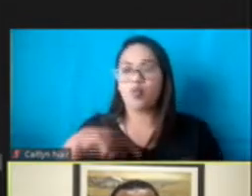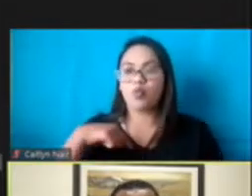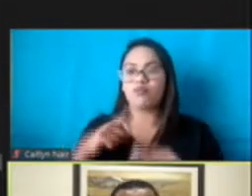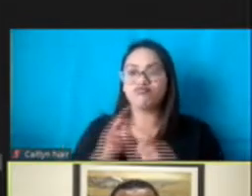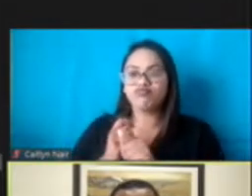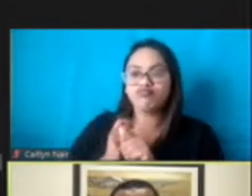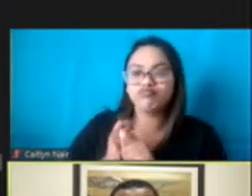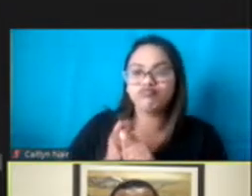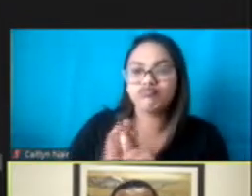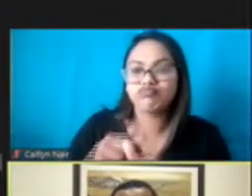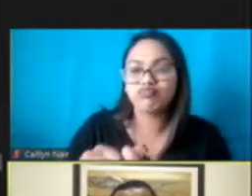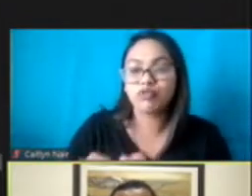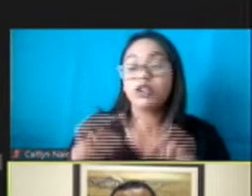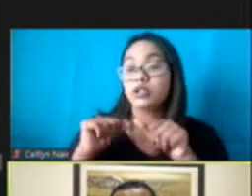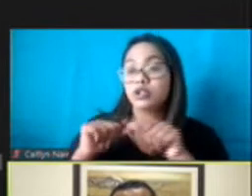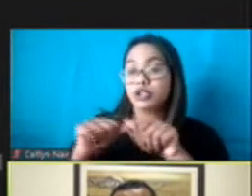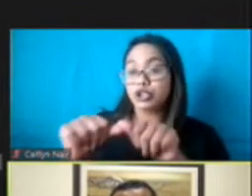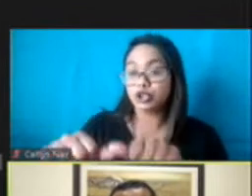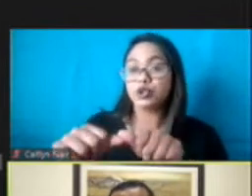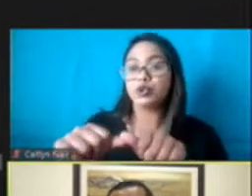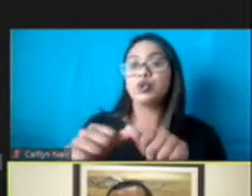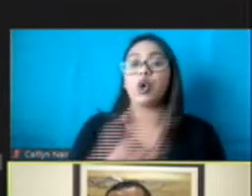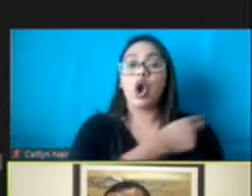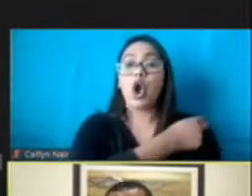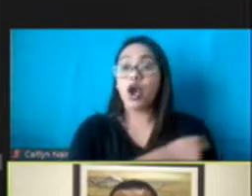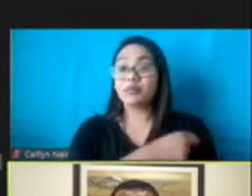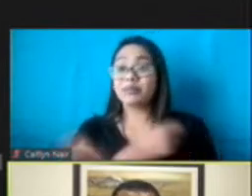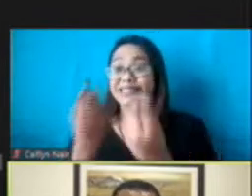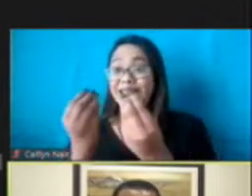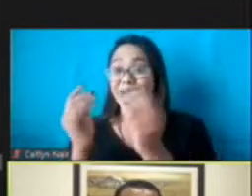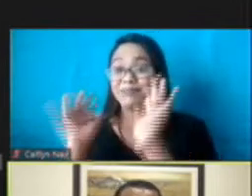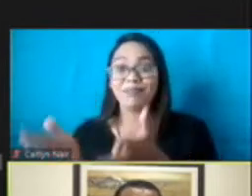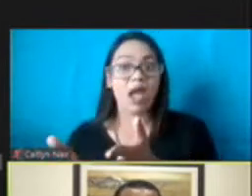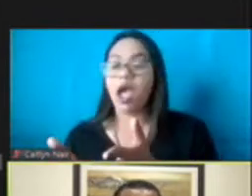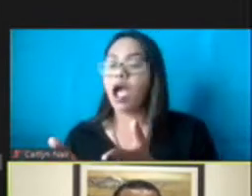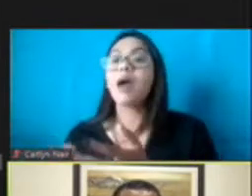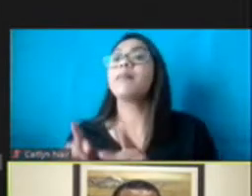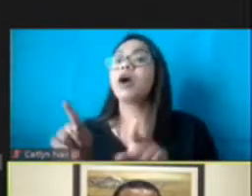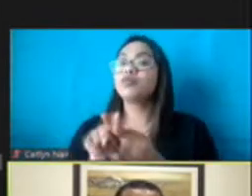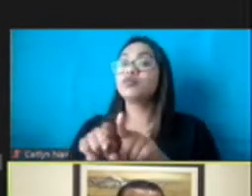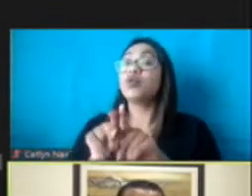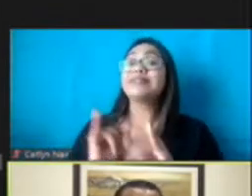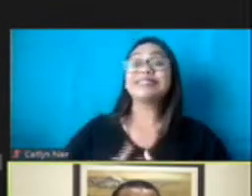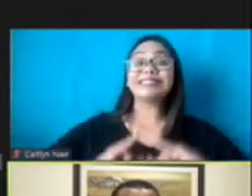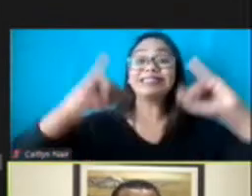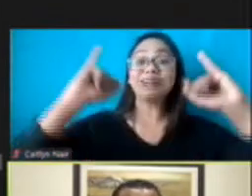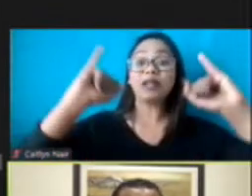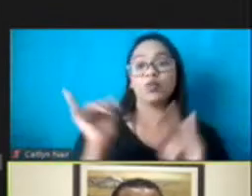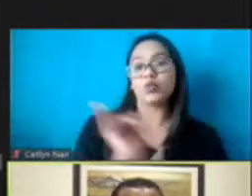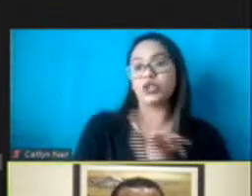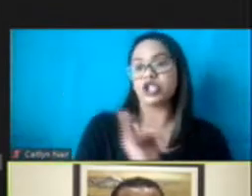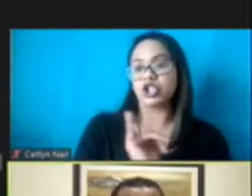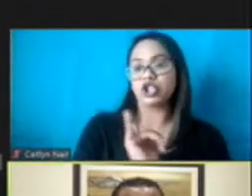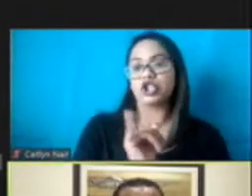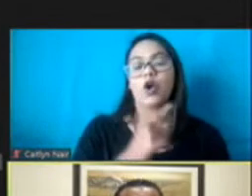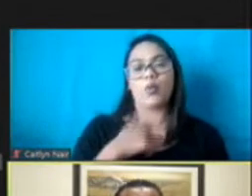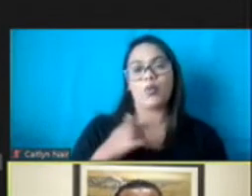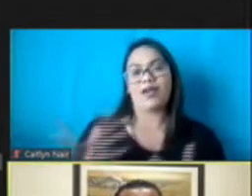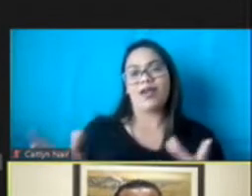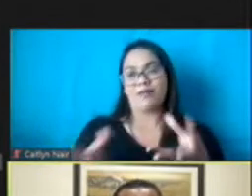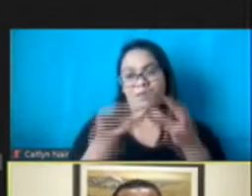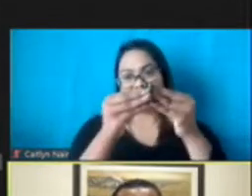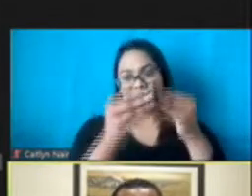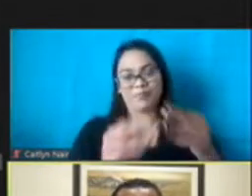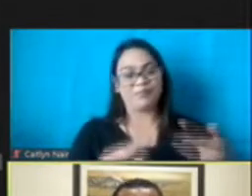only hospitalization, but actually hospitalization for severe infection, and that is oxygen use and deaths that comes with it. And